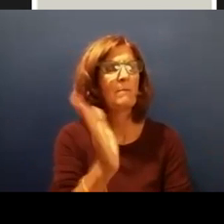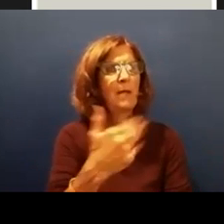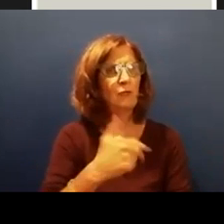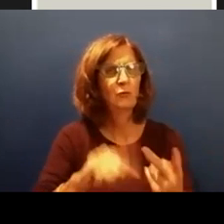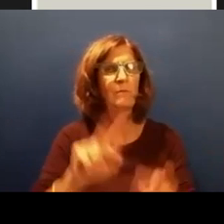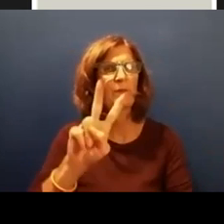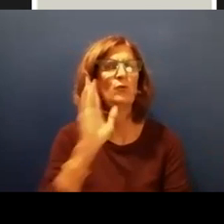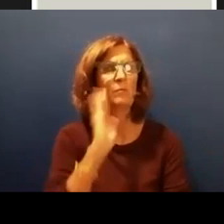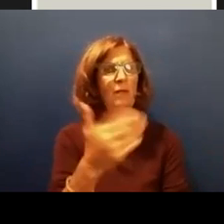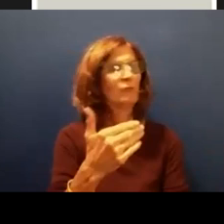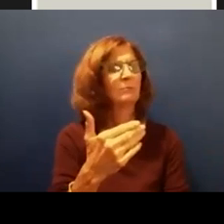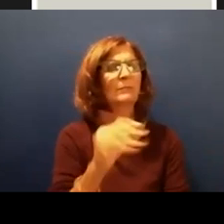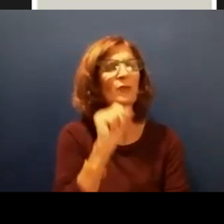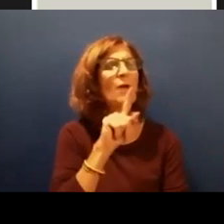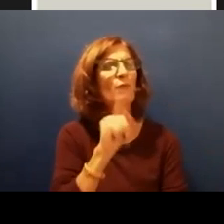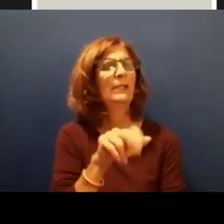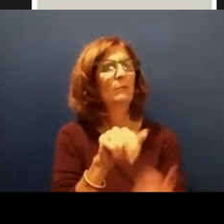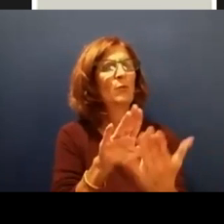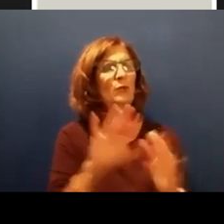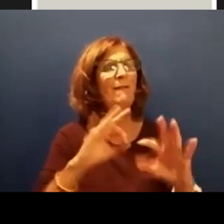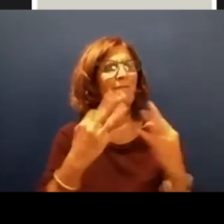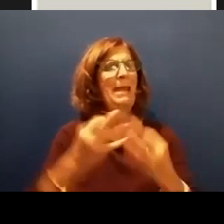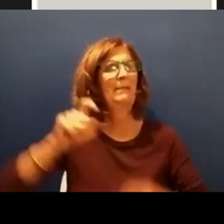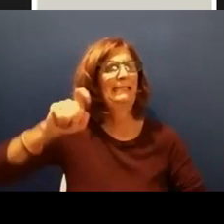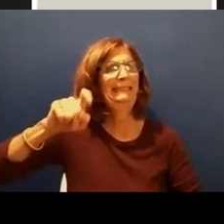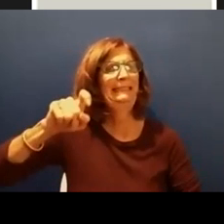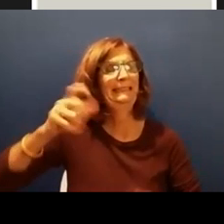you're not really addressing families.